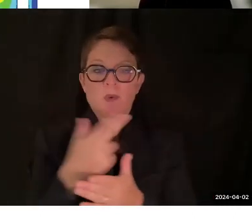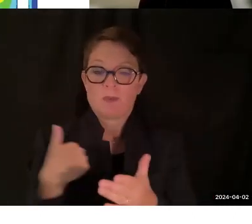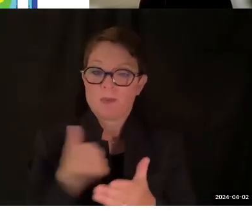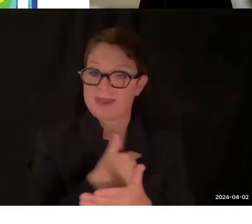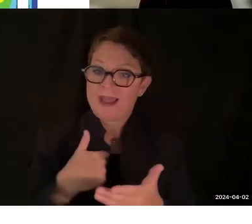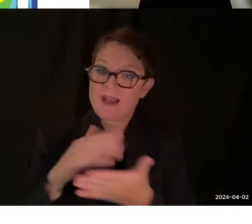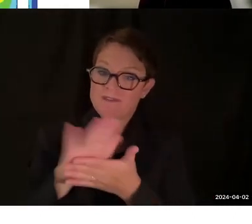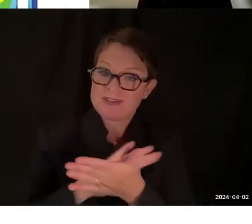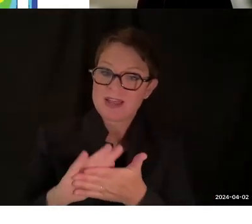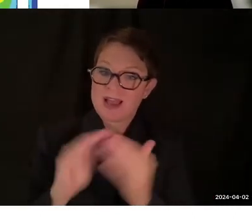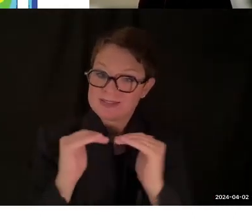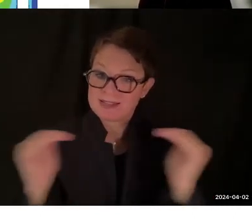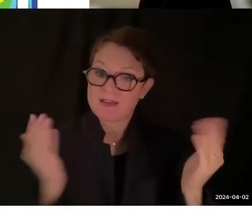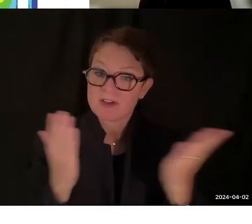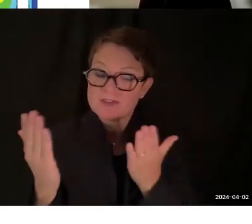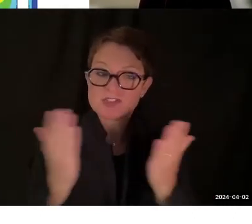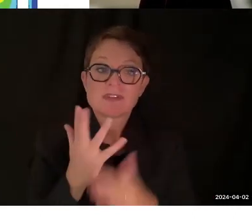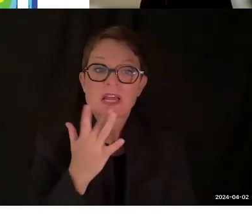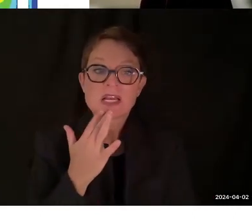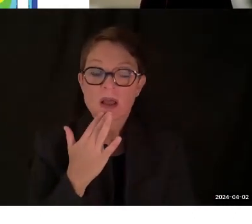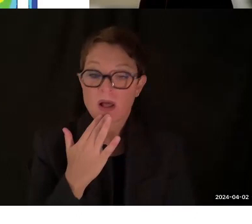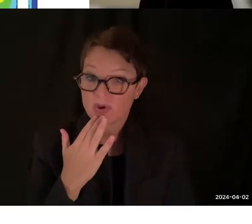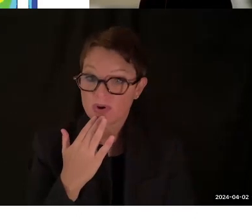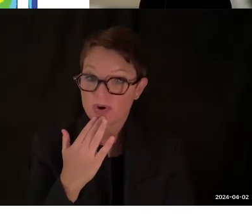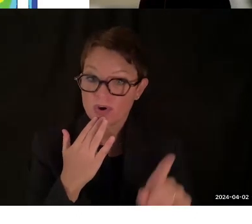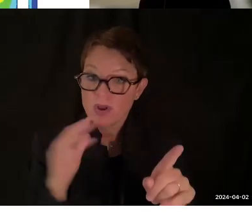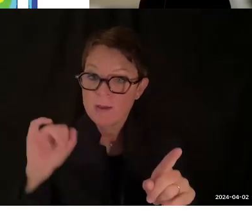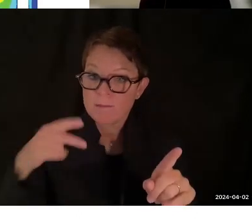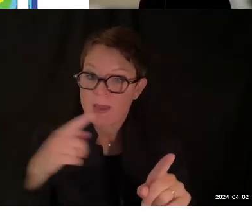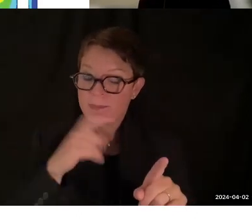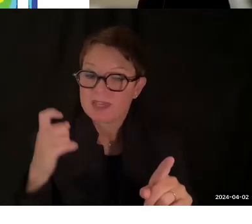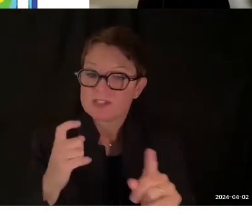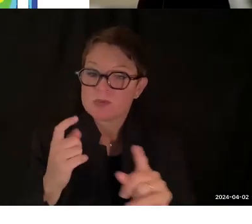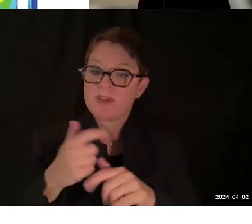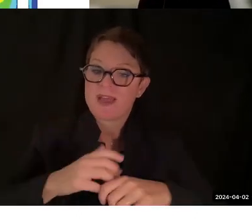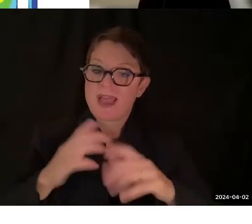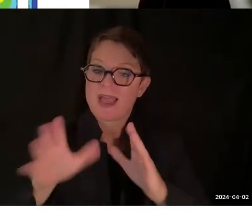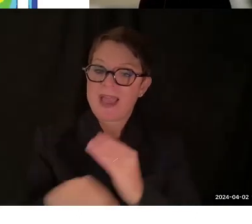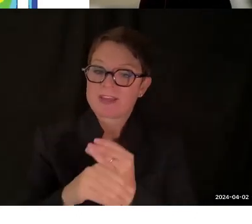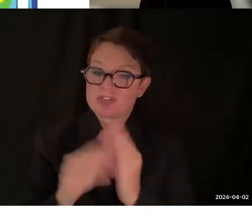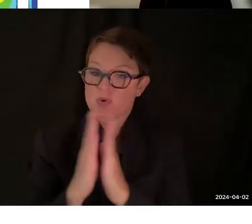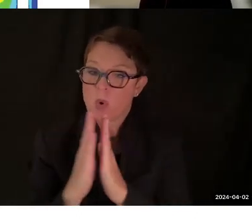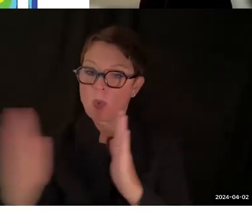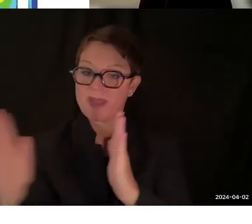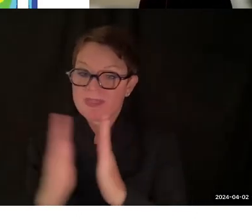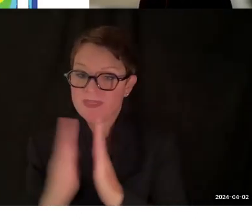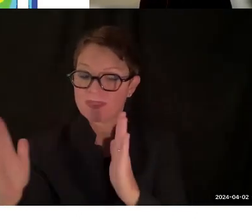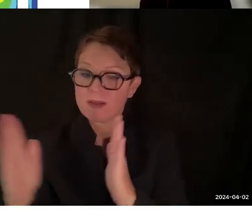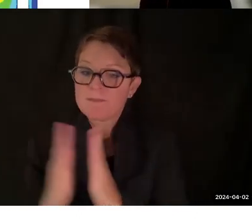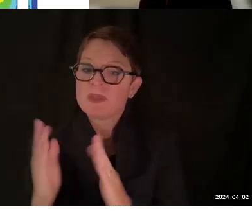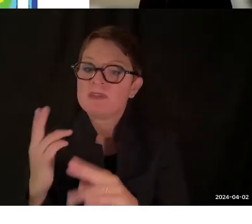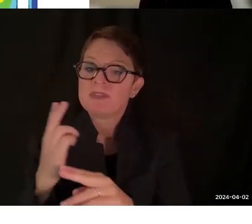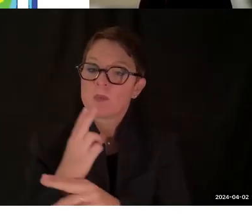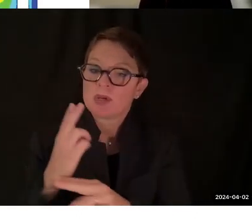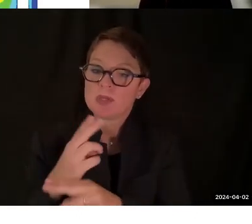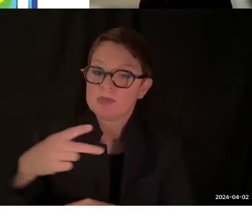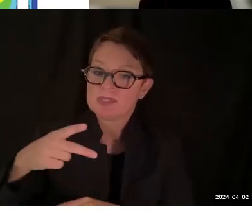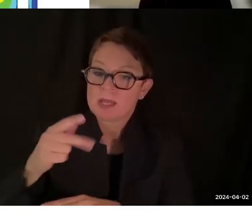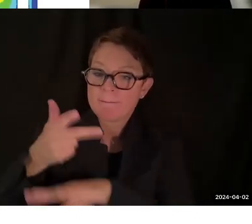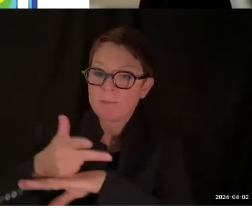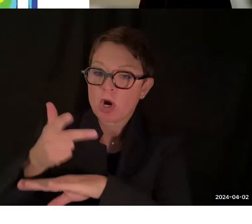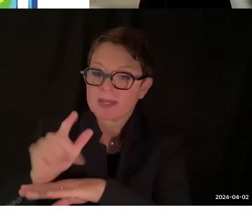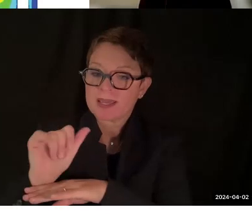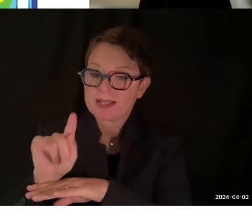nice level of service color map is because we have the extra width provided by those parking lanes that we're using temporarily.